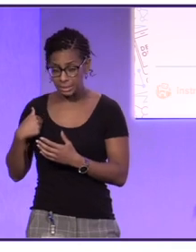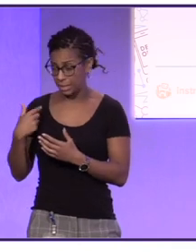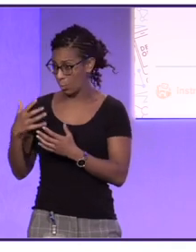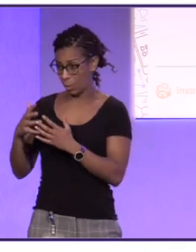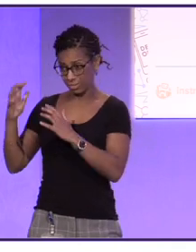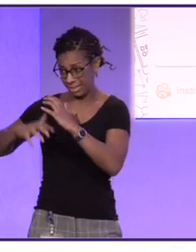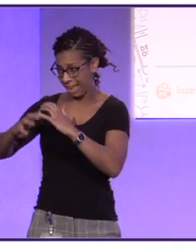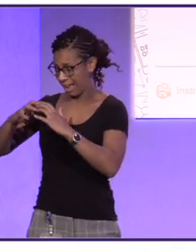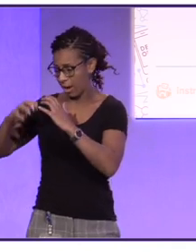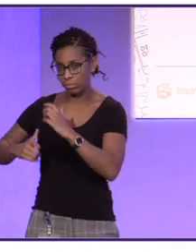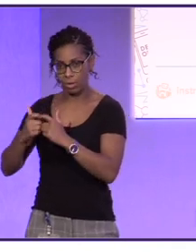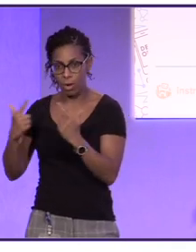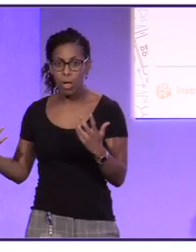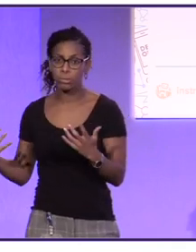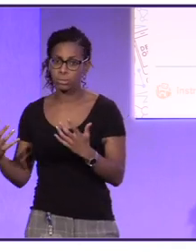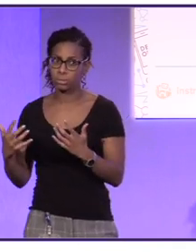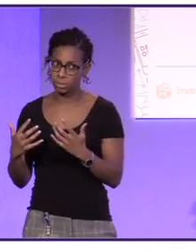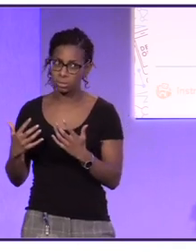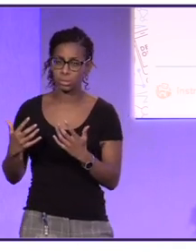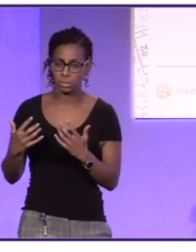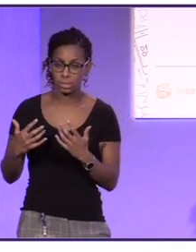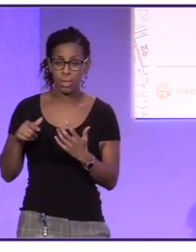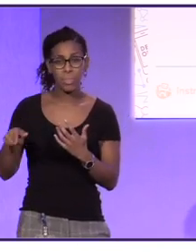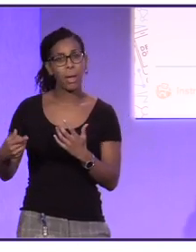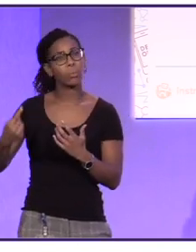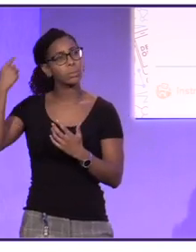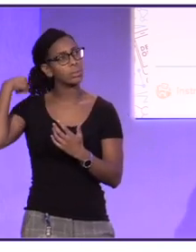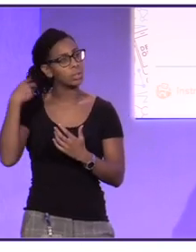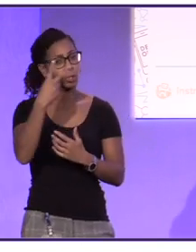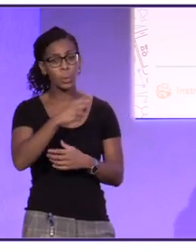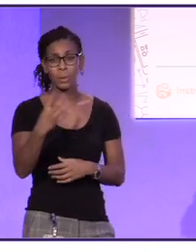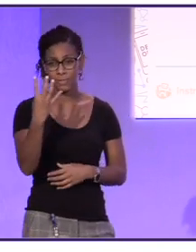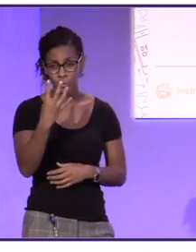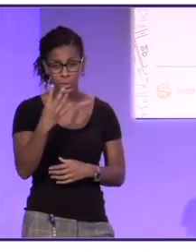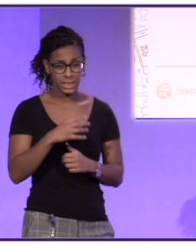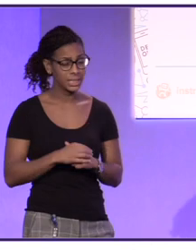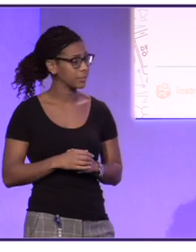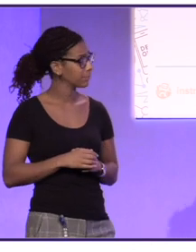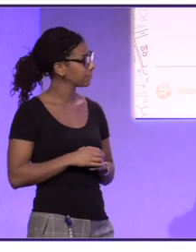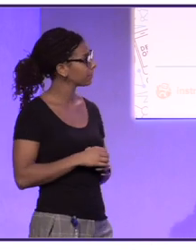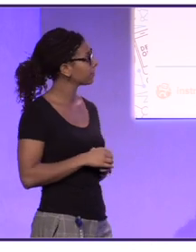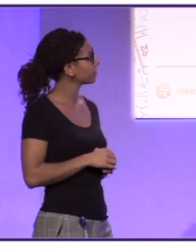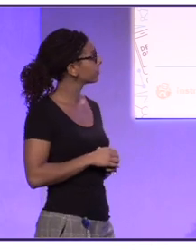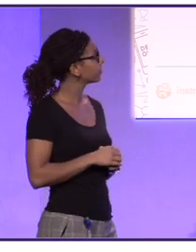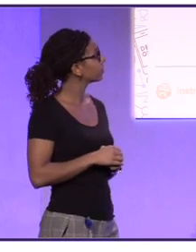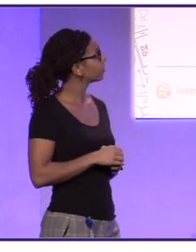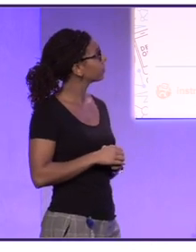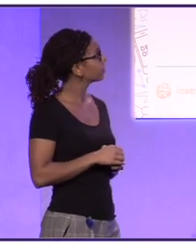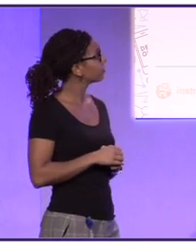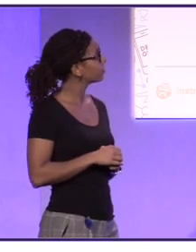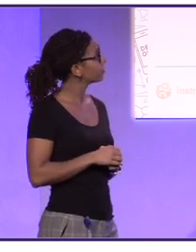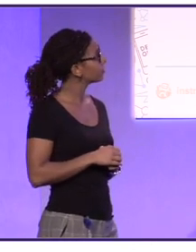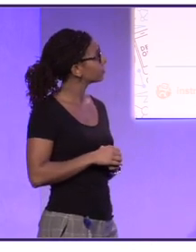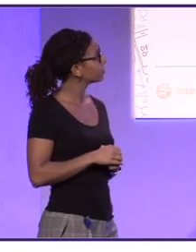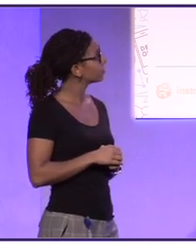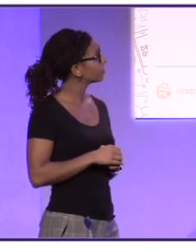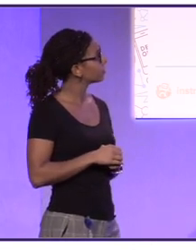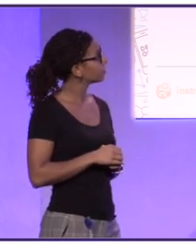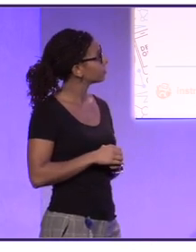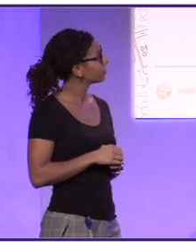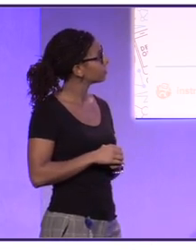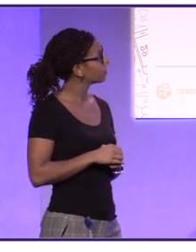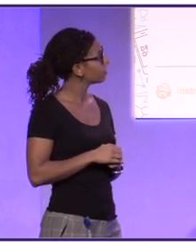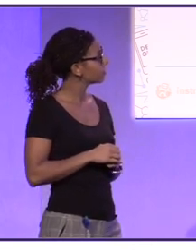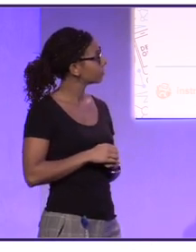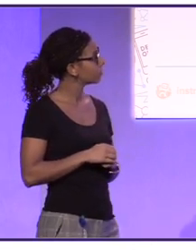up. And this was sort of around 2014. But we had to change. So